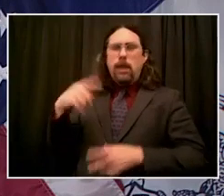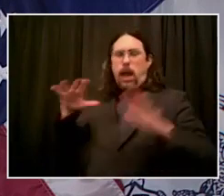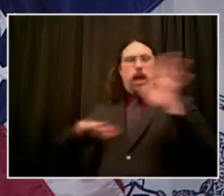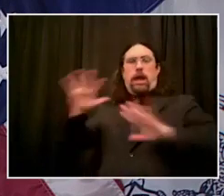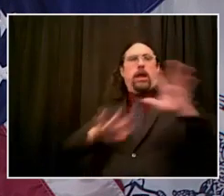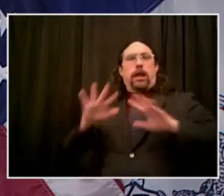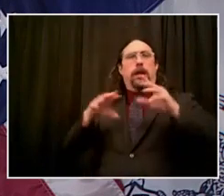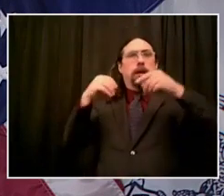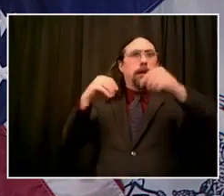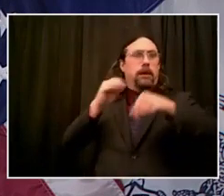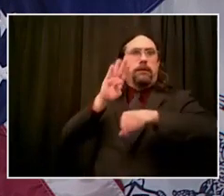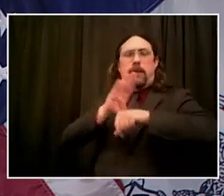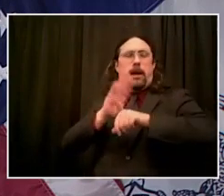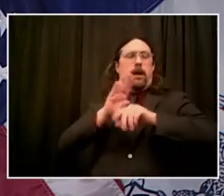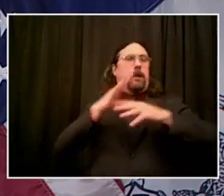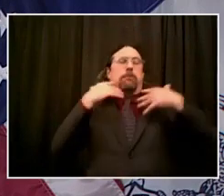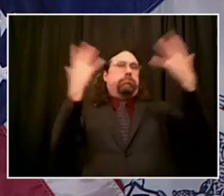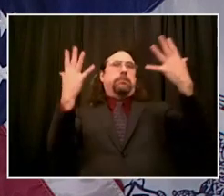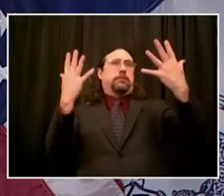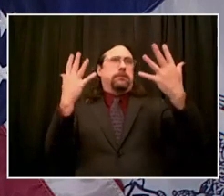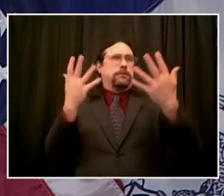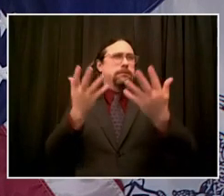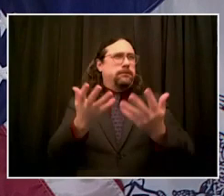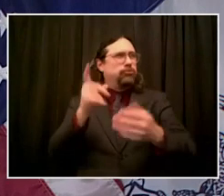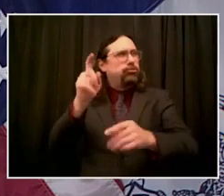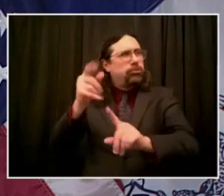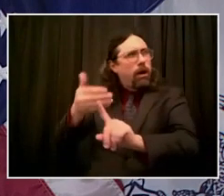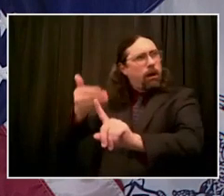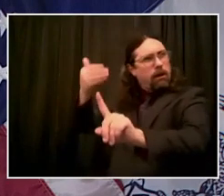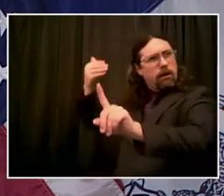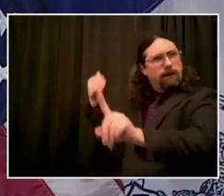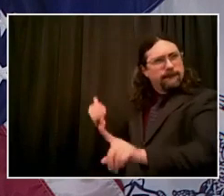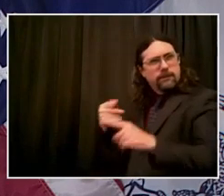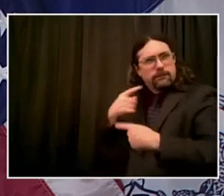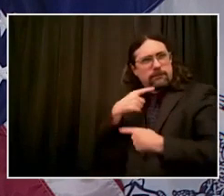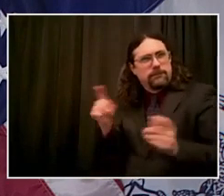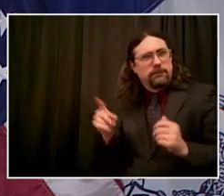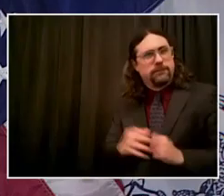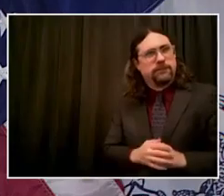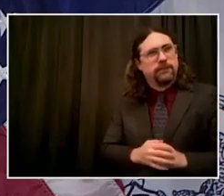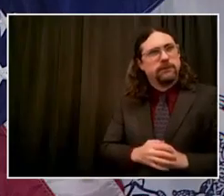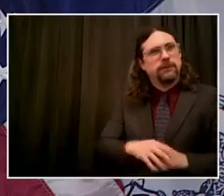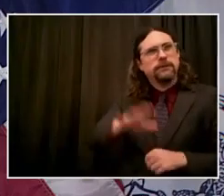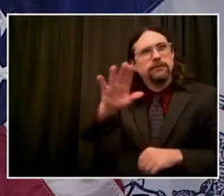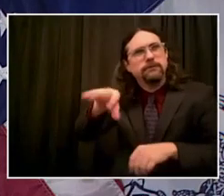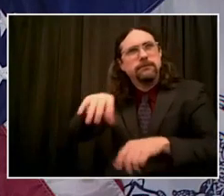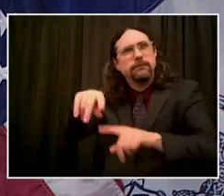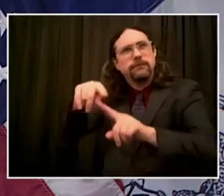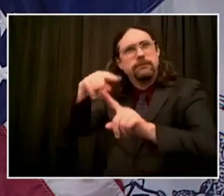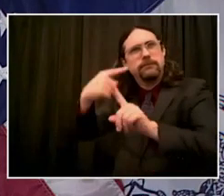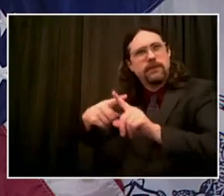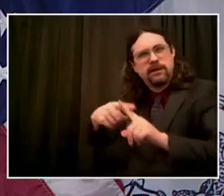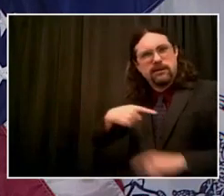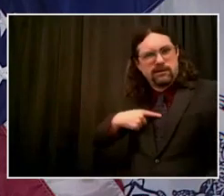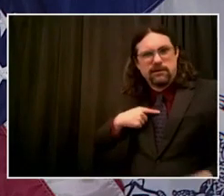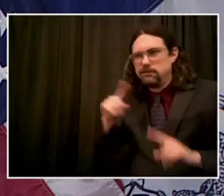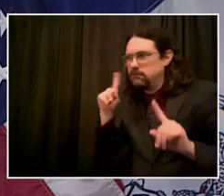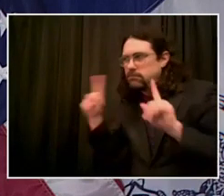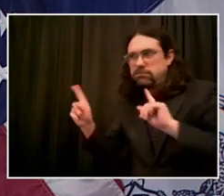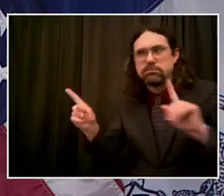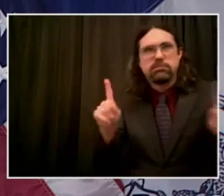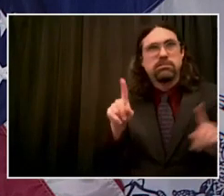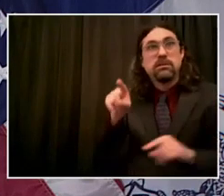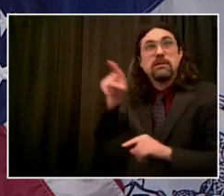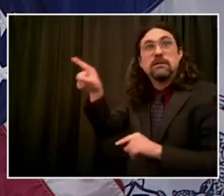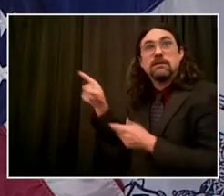wondering if the city's aware and whether any action will be taken. Andrew, again, never fails to amaze me.